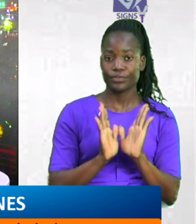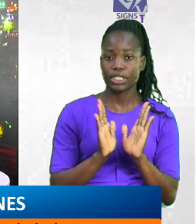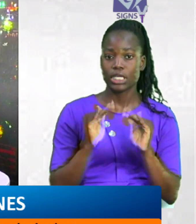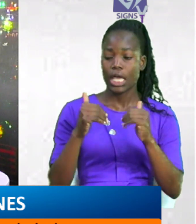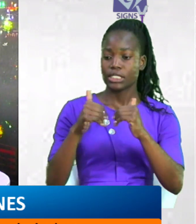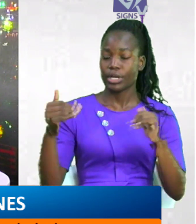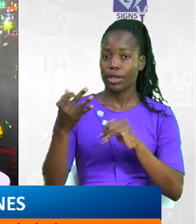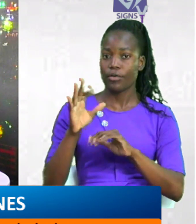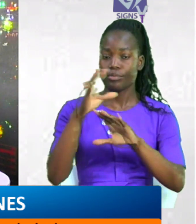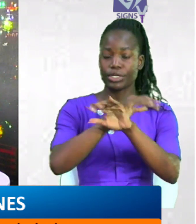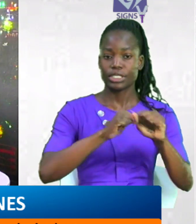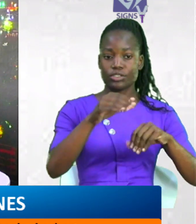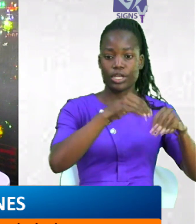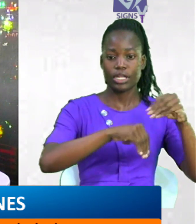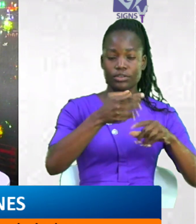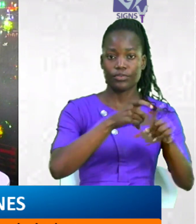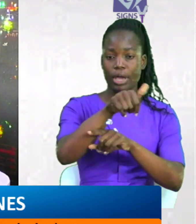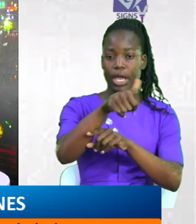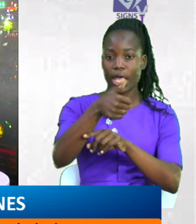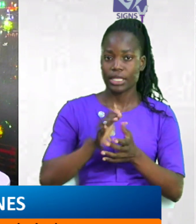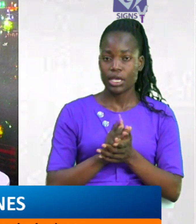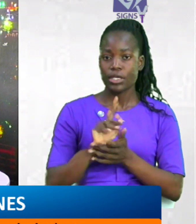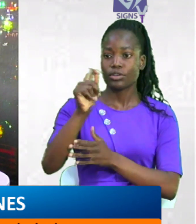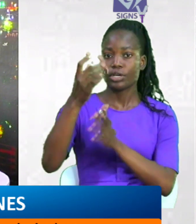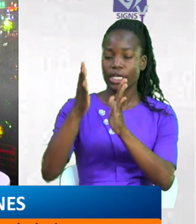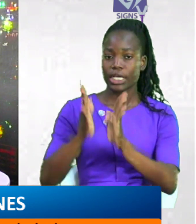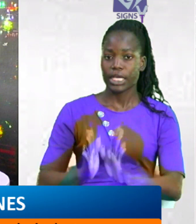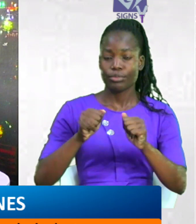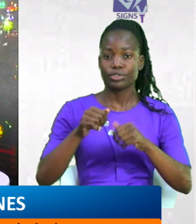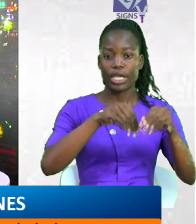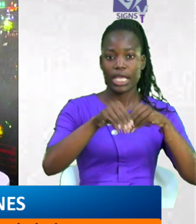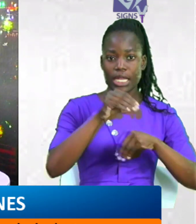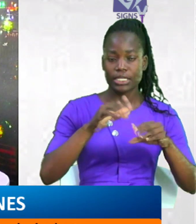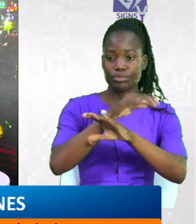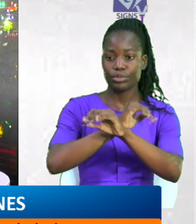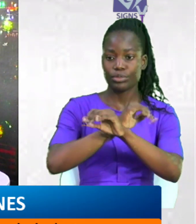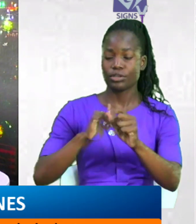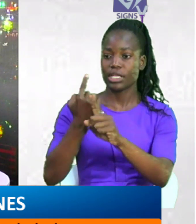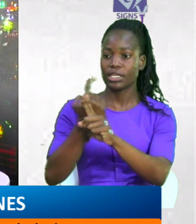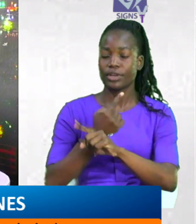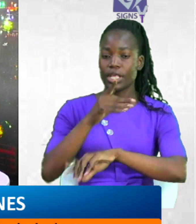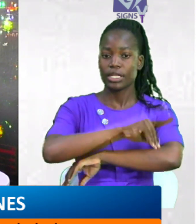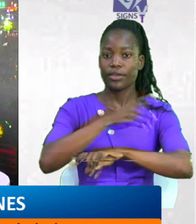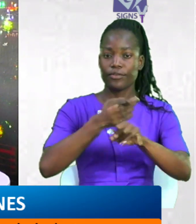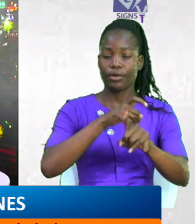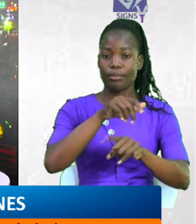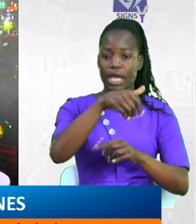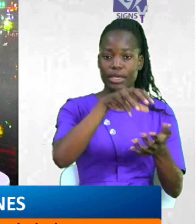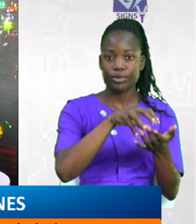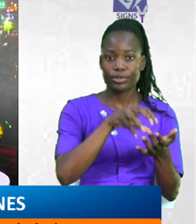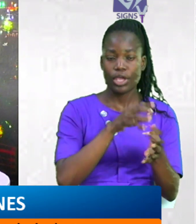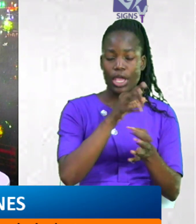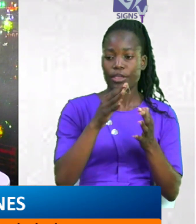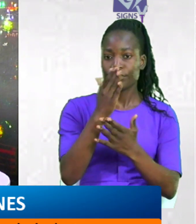a separation of presidential election from others. Now, Kenyans may elect the president on a separate day from other